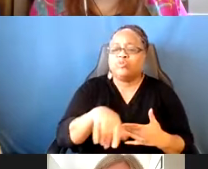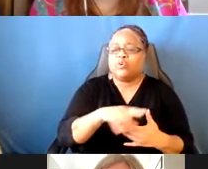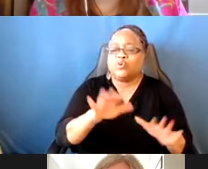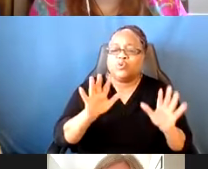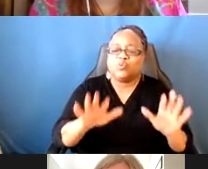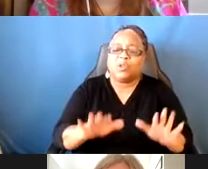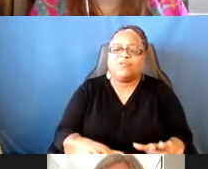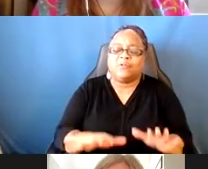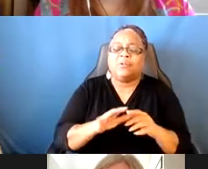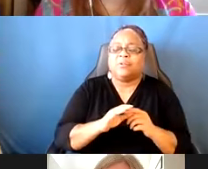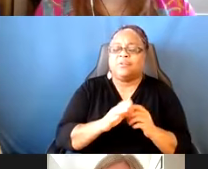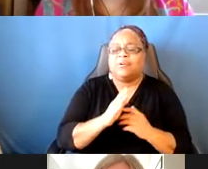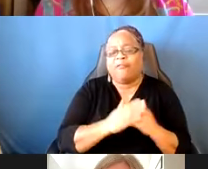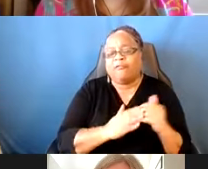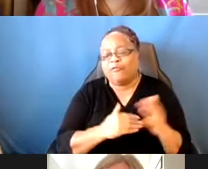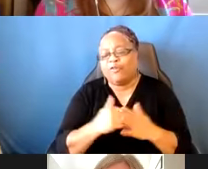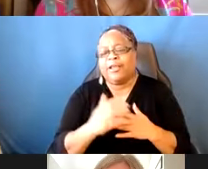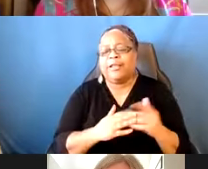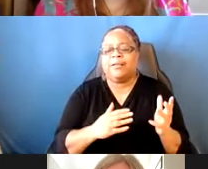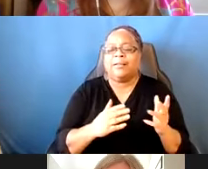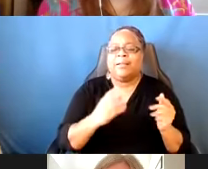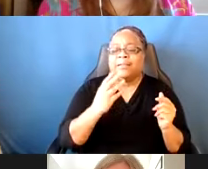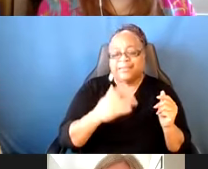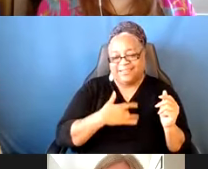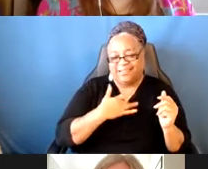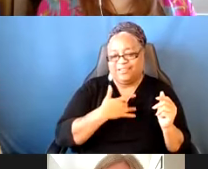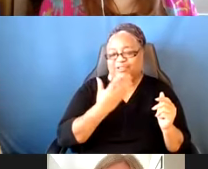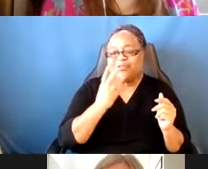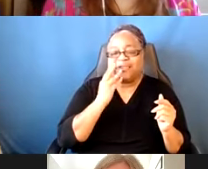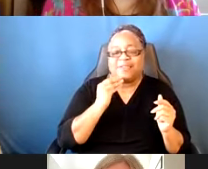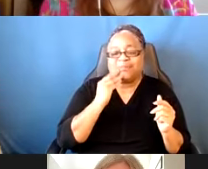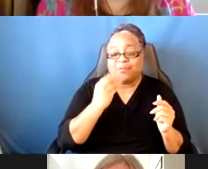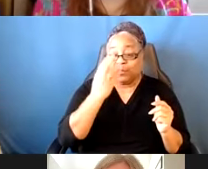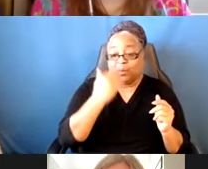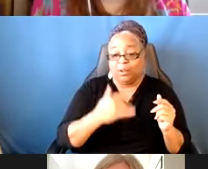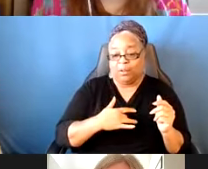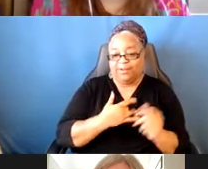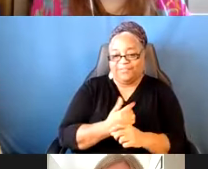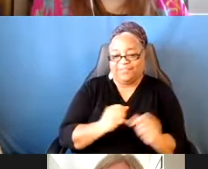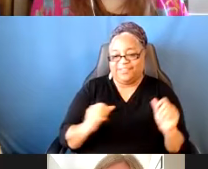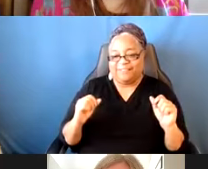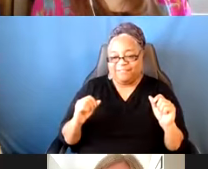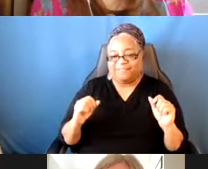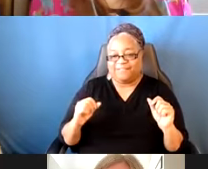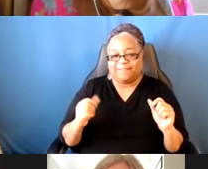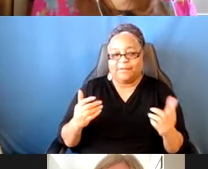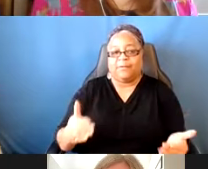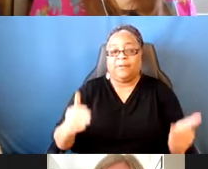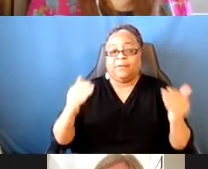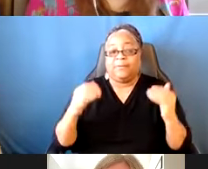comforting sensory experiences can be a way to access safety. And then there's quality